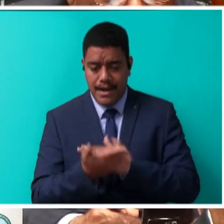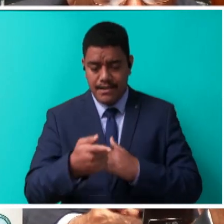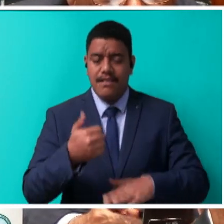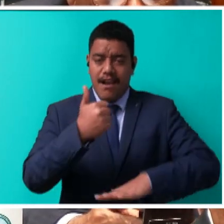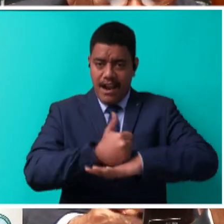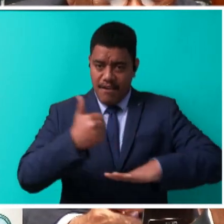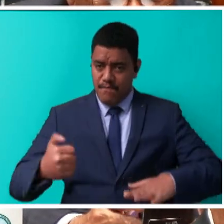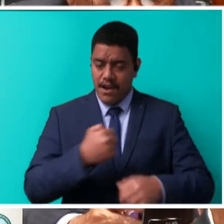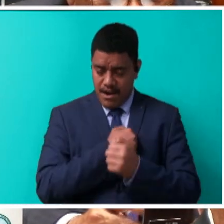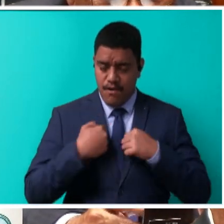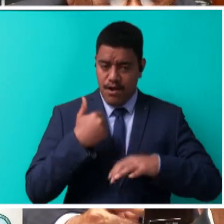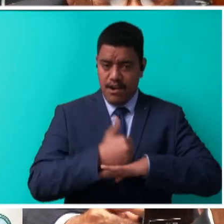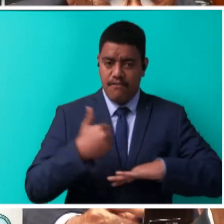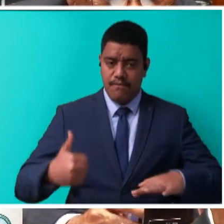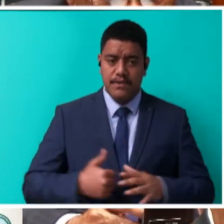coalition government.